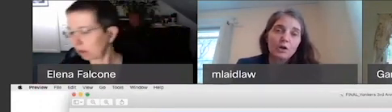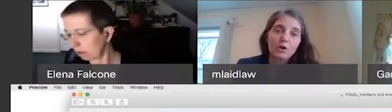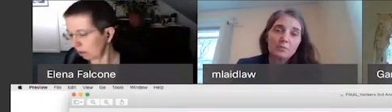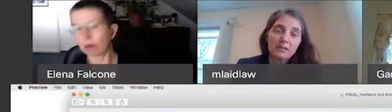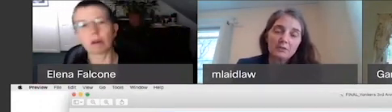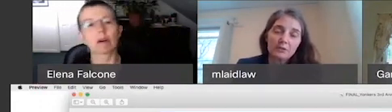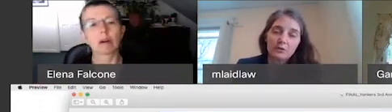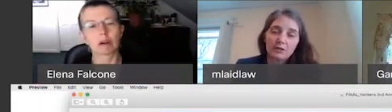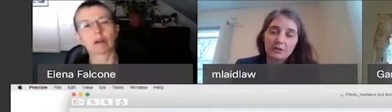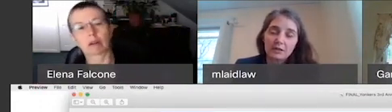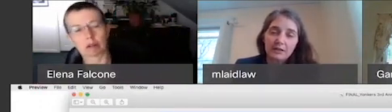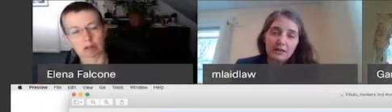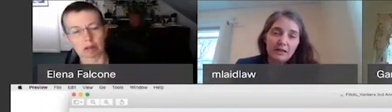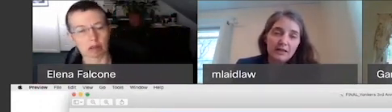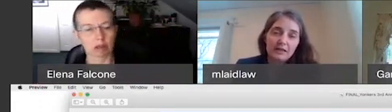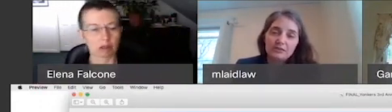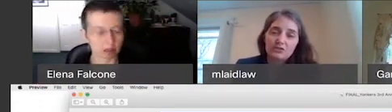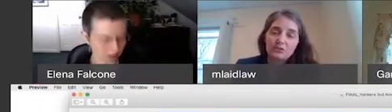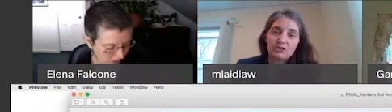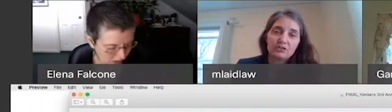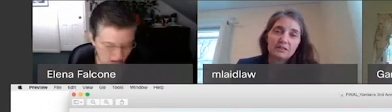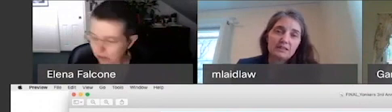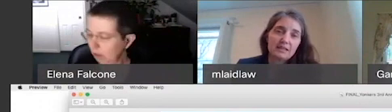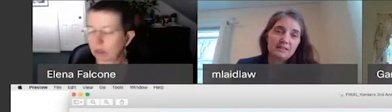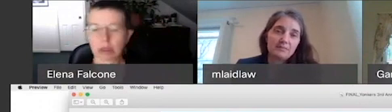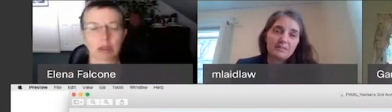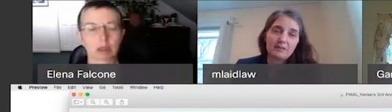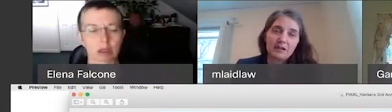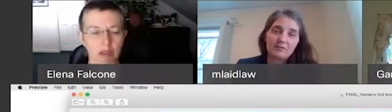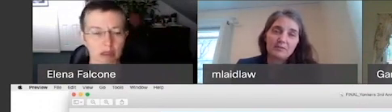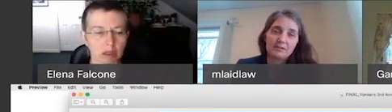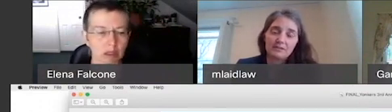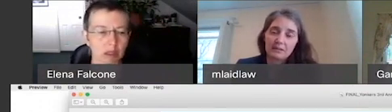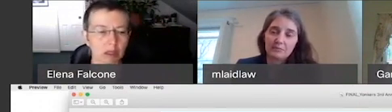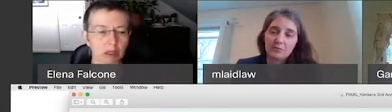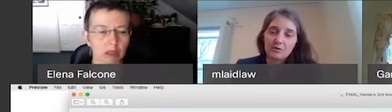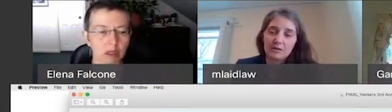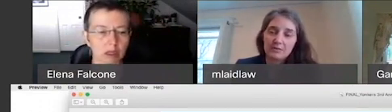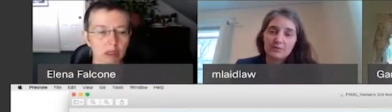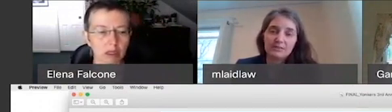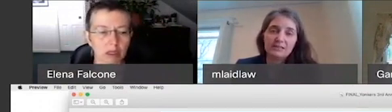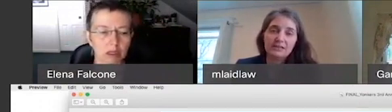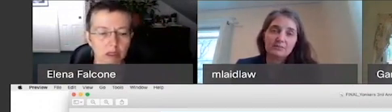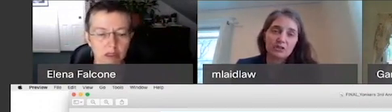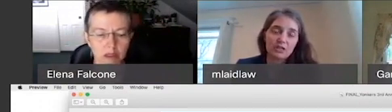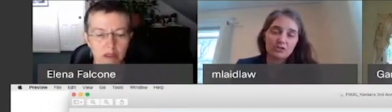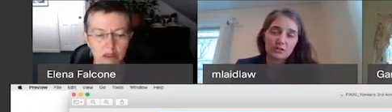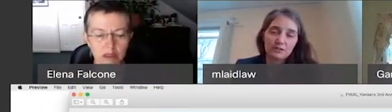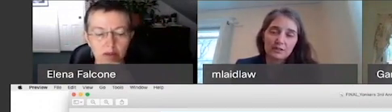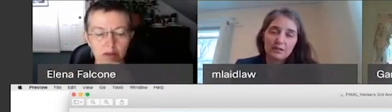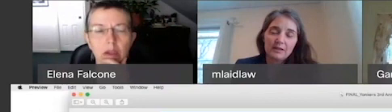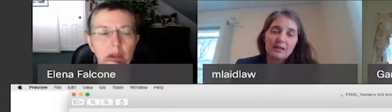Well, Home Care New York has traditionally, and Deep's going to be covering this in more detail, some